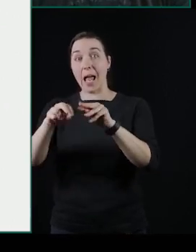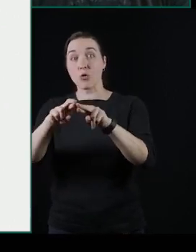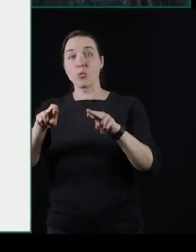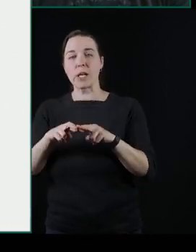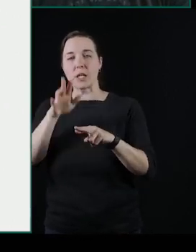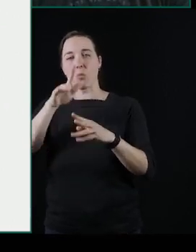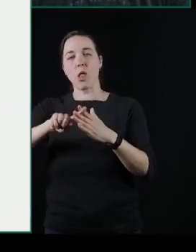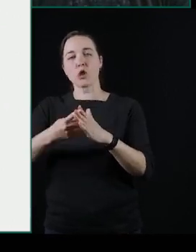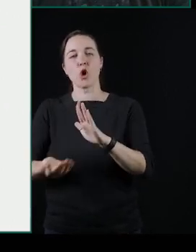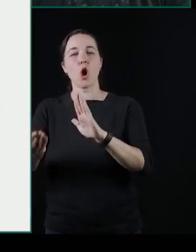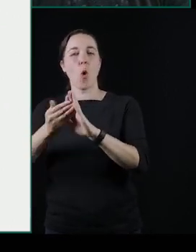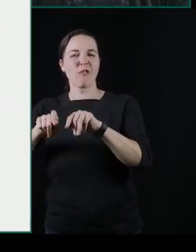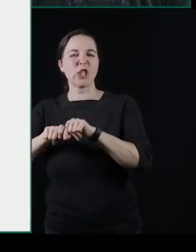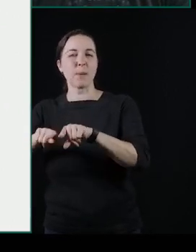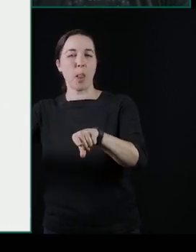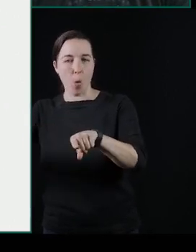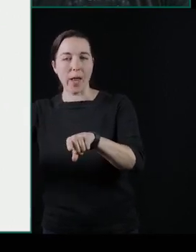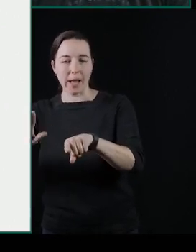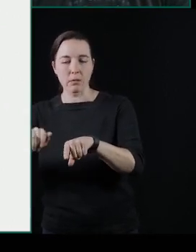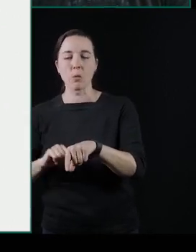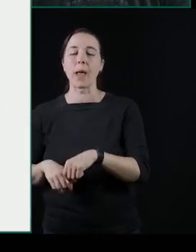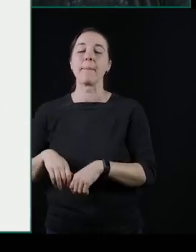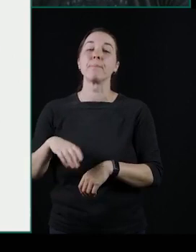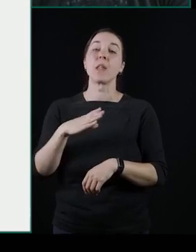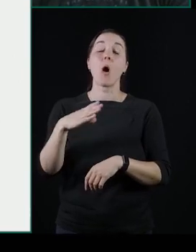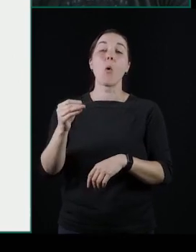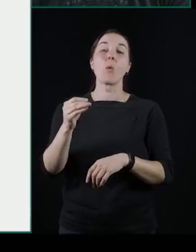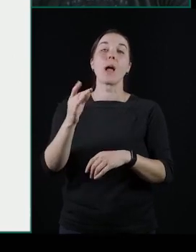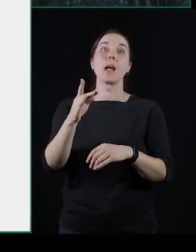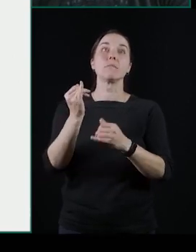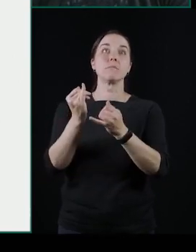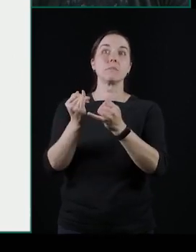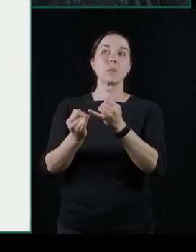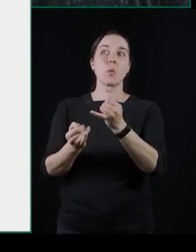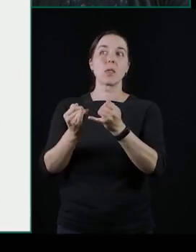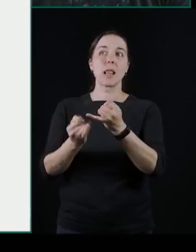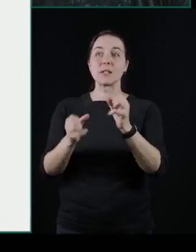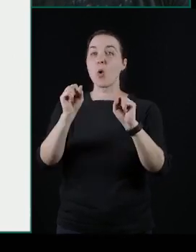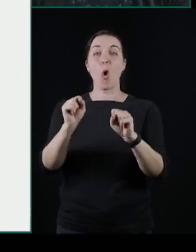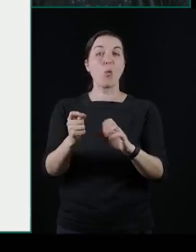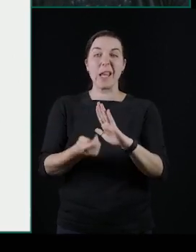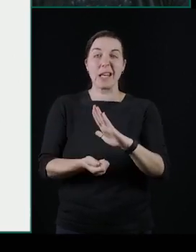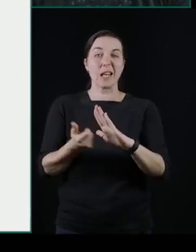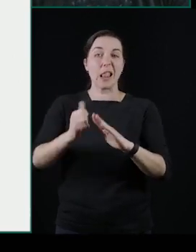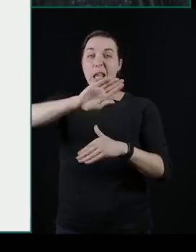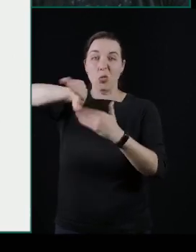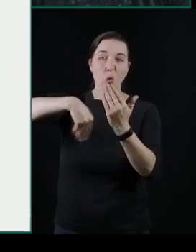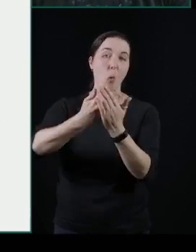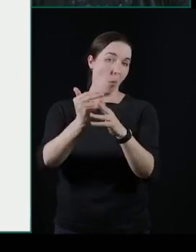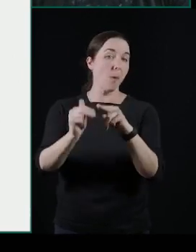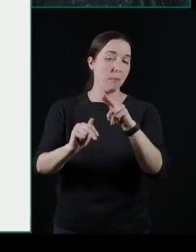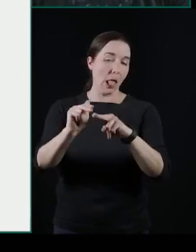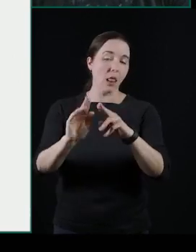deploying state again. And last but not least, we can delete the entire build.